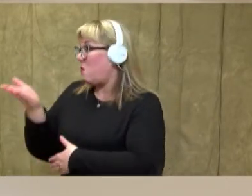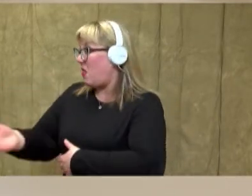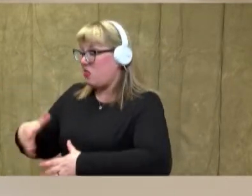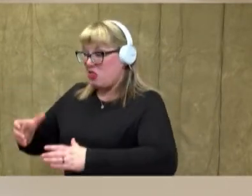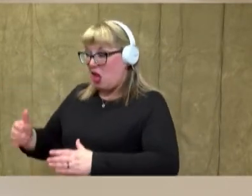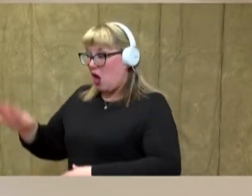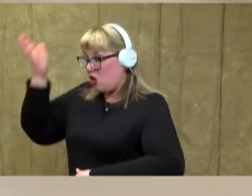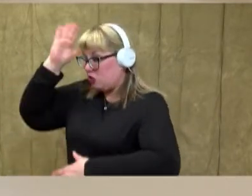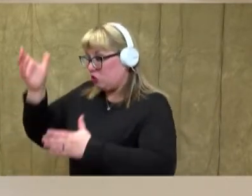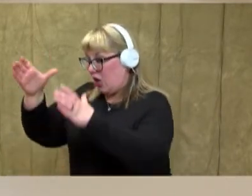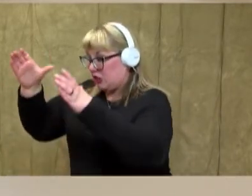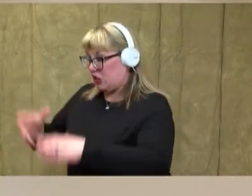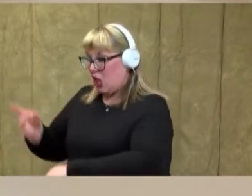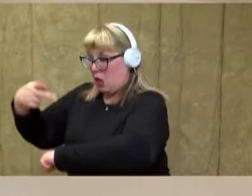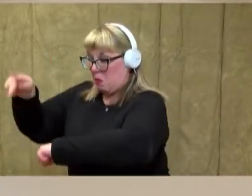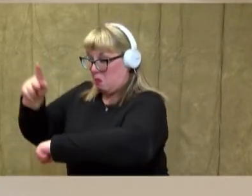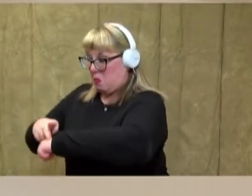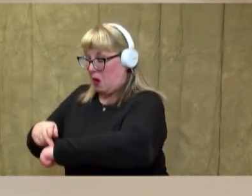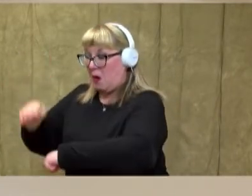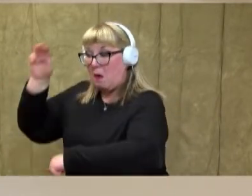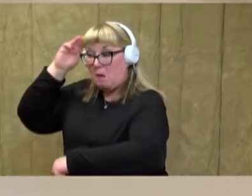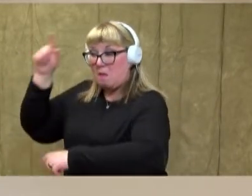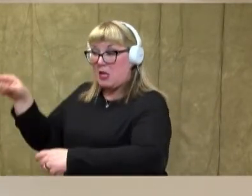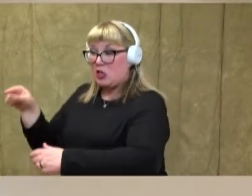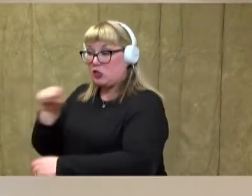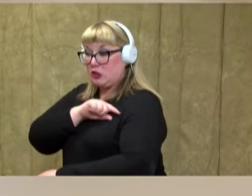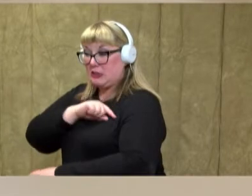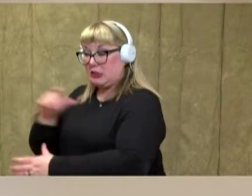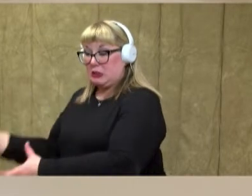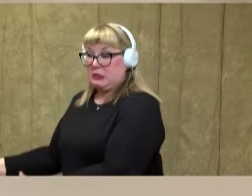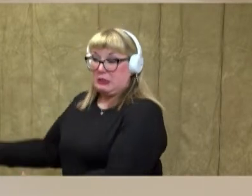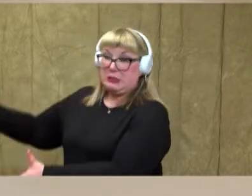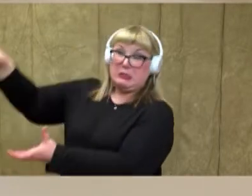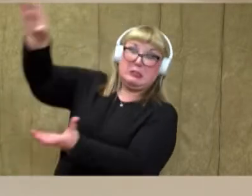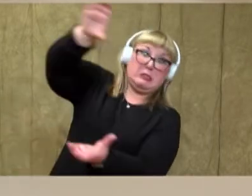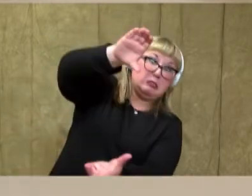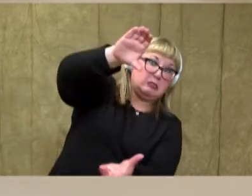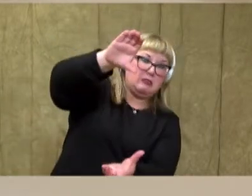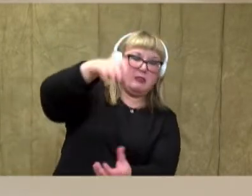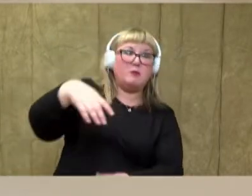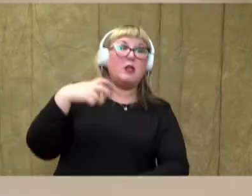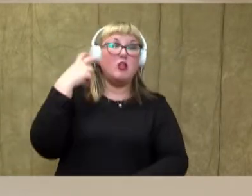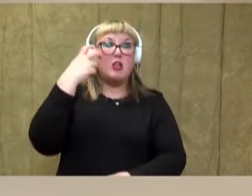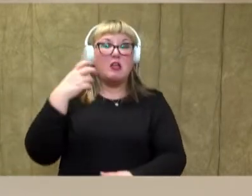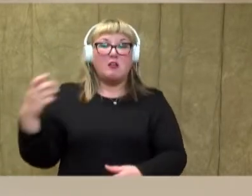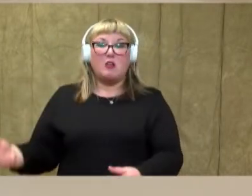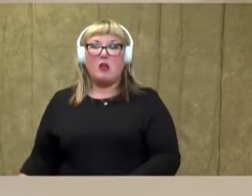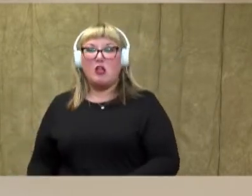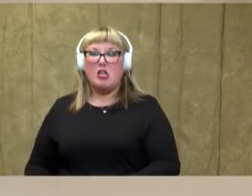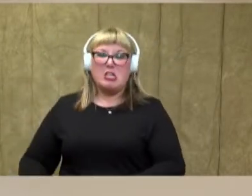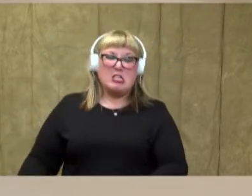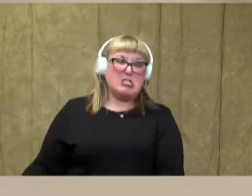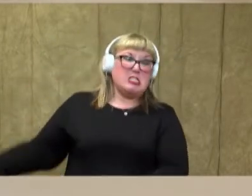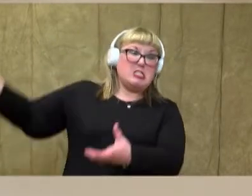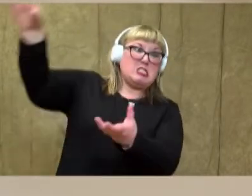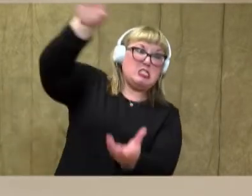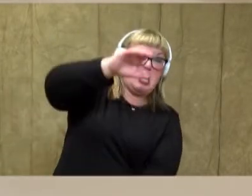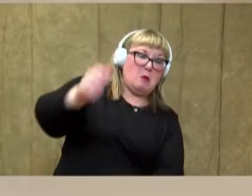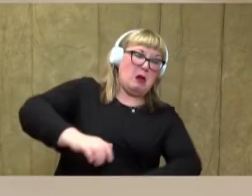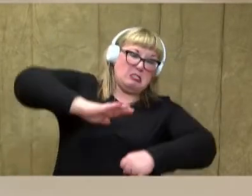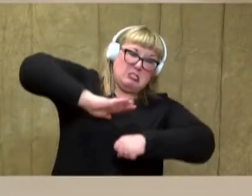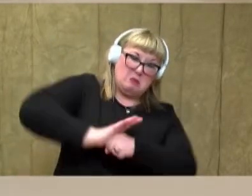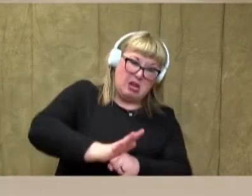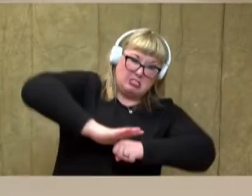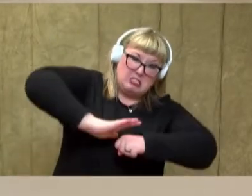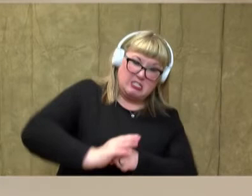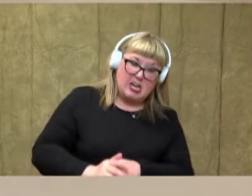in the park. Mr. Gilly empties the cans into the truck. Dump it in, smash it down, drive